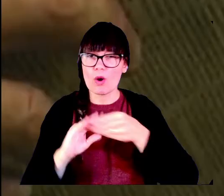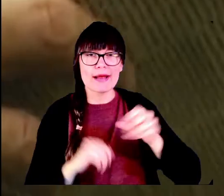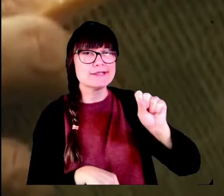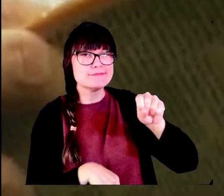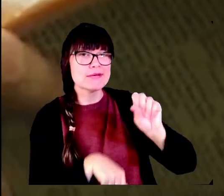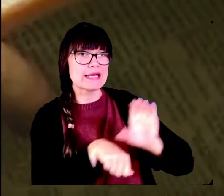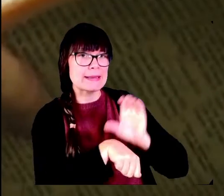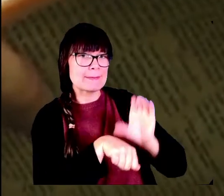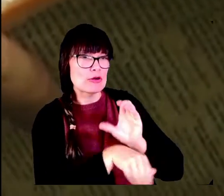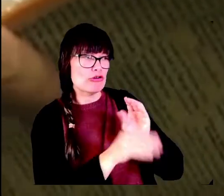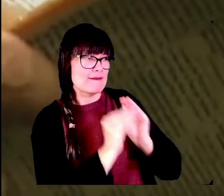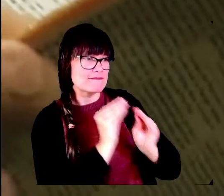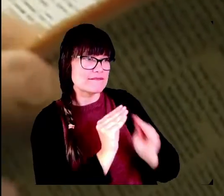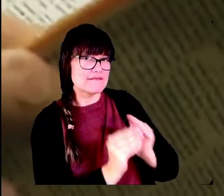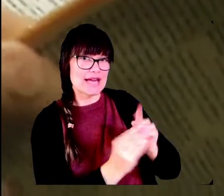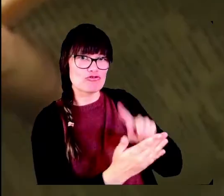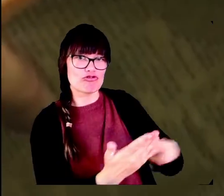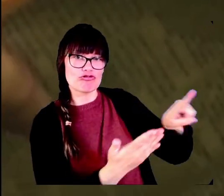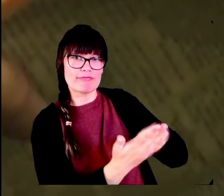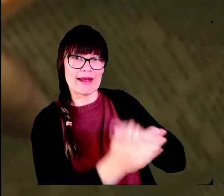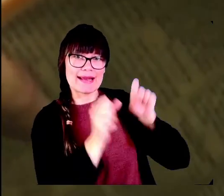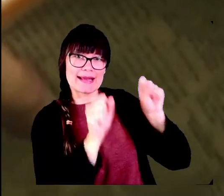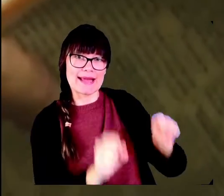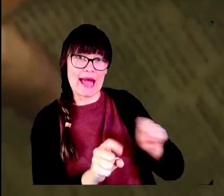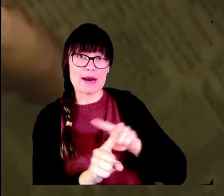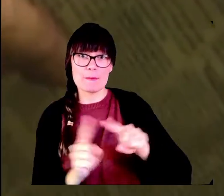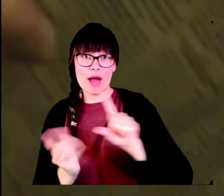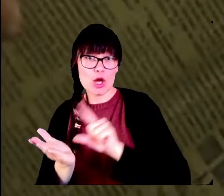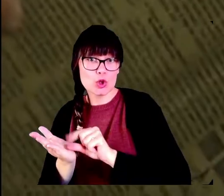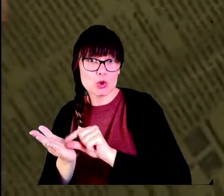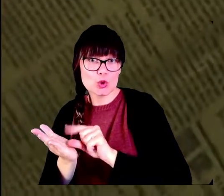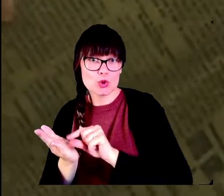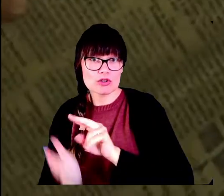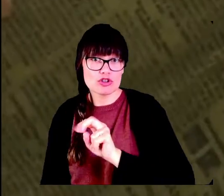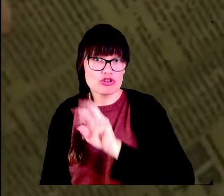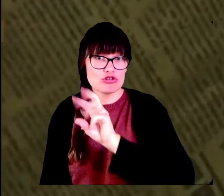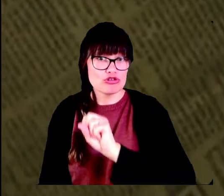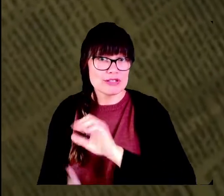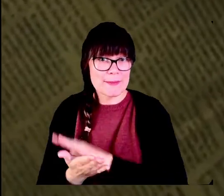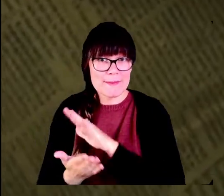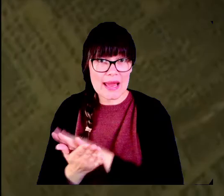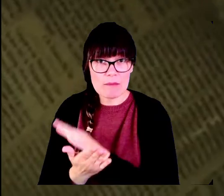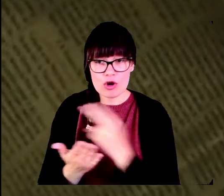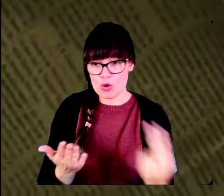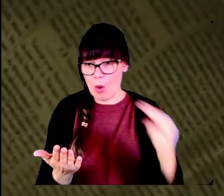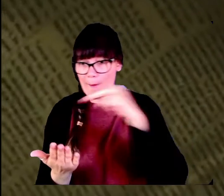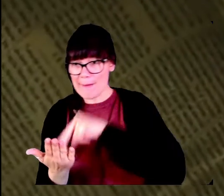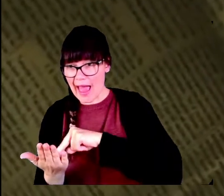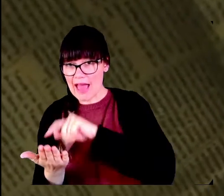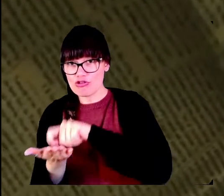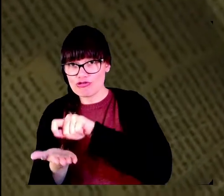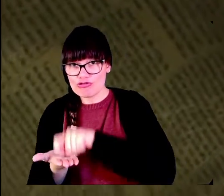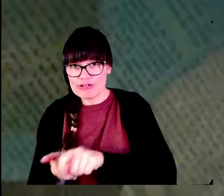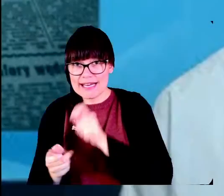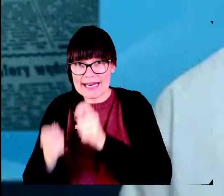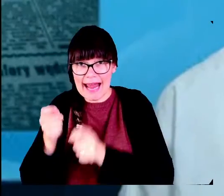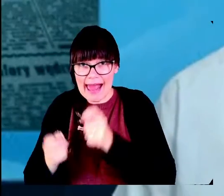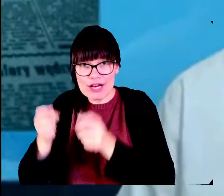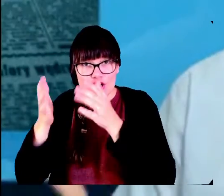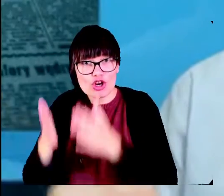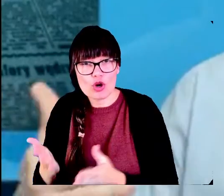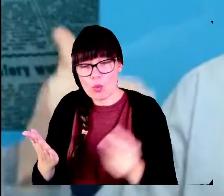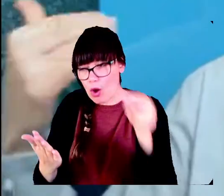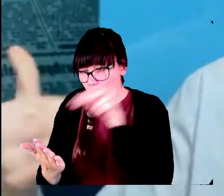But if you're a good newspaper person, you actually go back, you proofread what you have written, or your editor should.